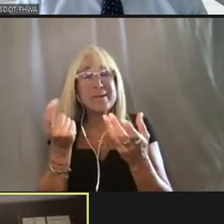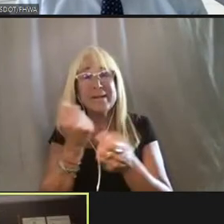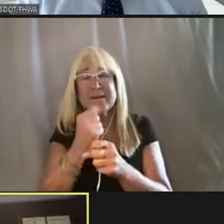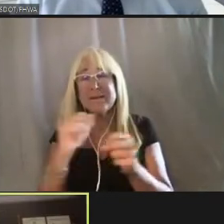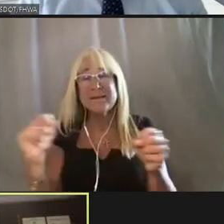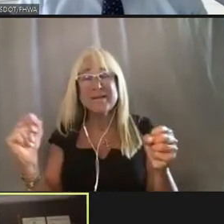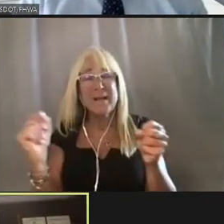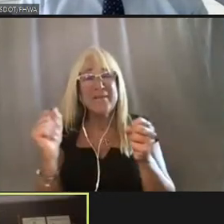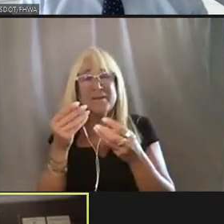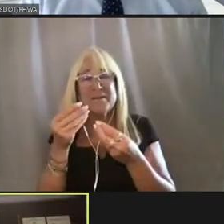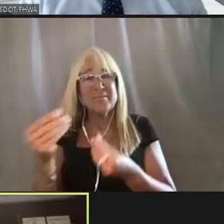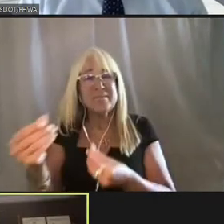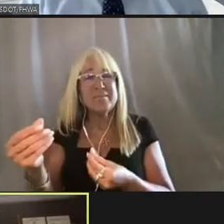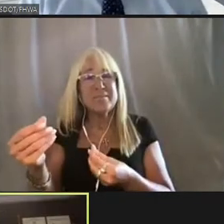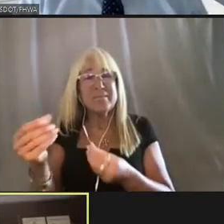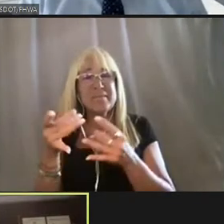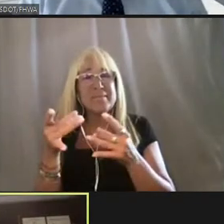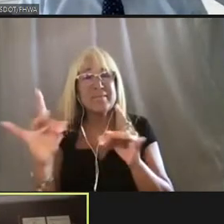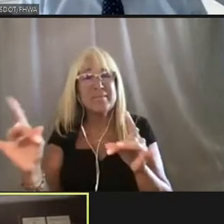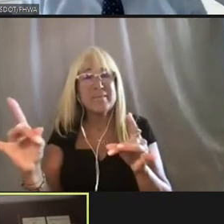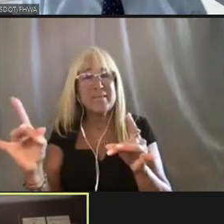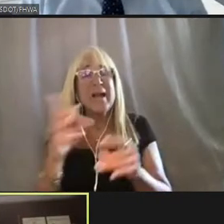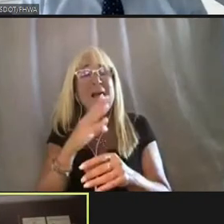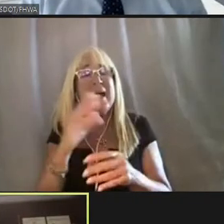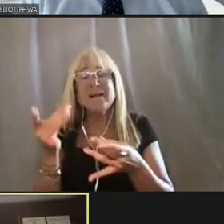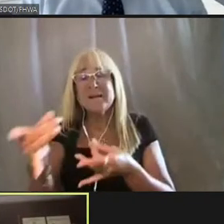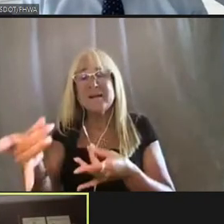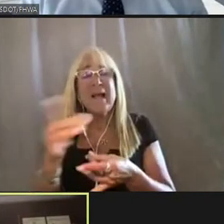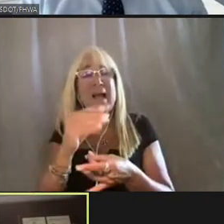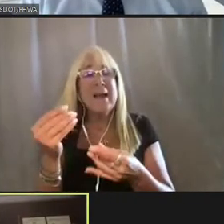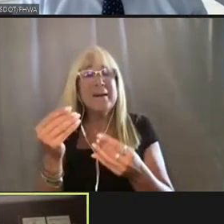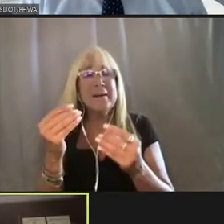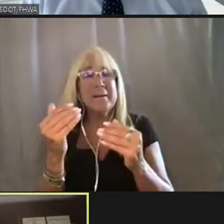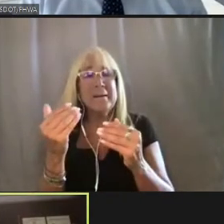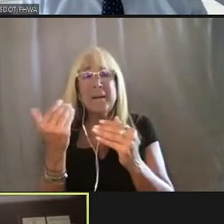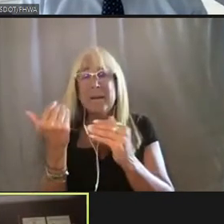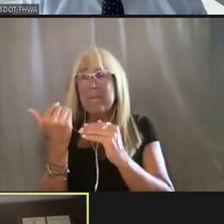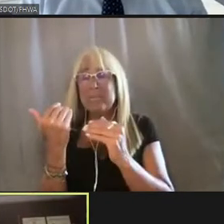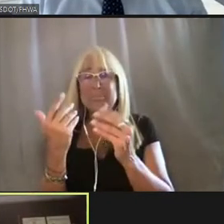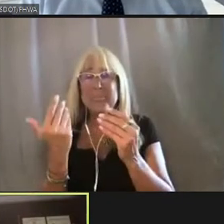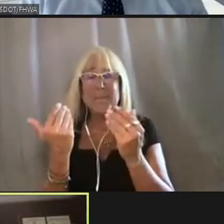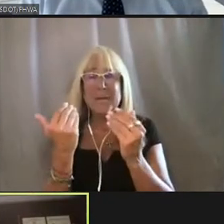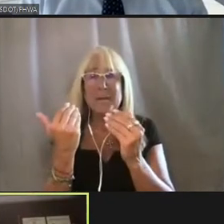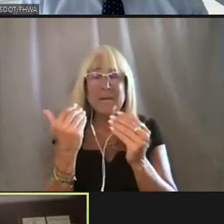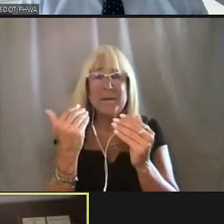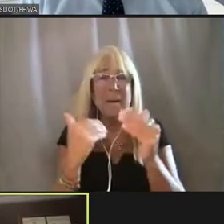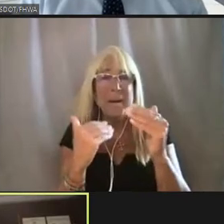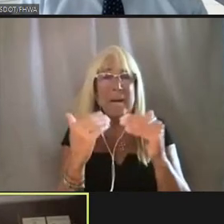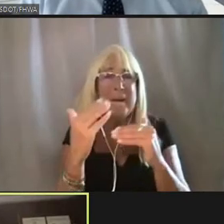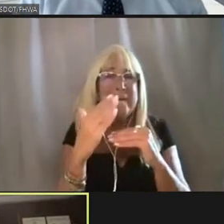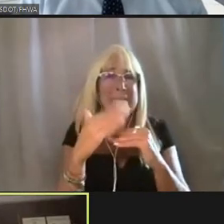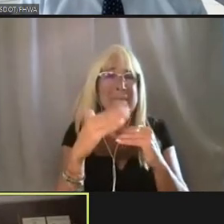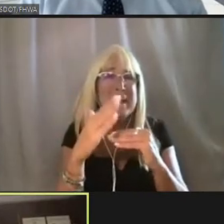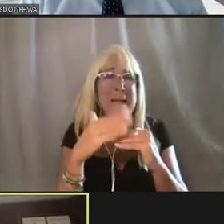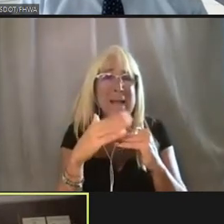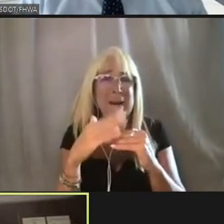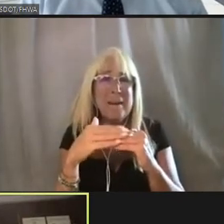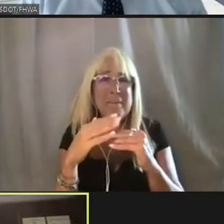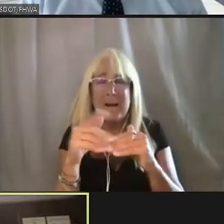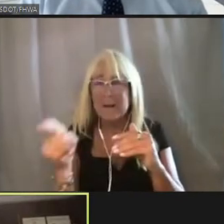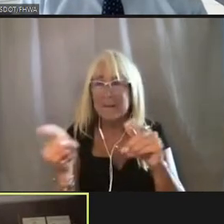passengers and minimize congestion a single bus with 55 passenger often replaces 55